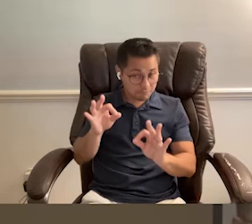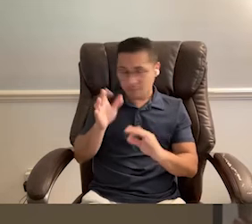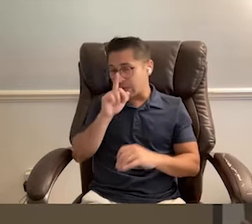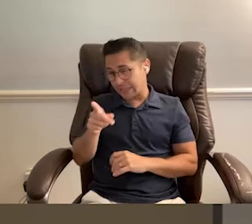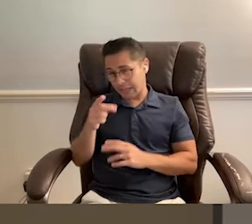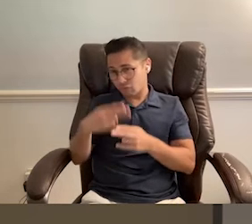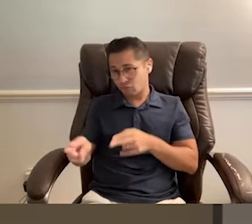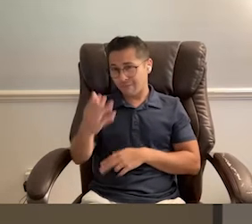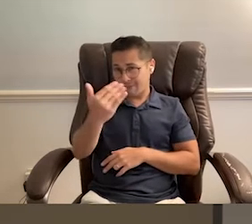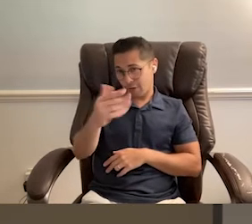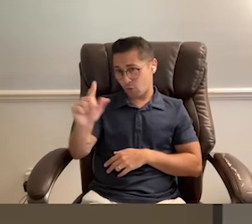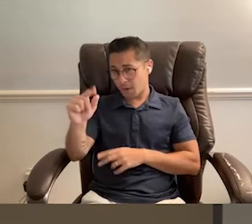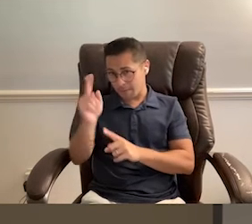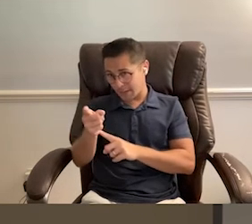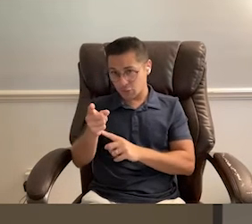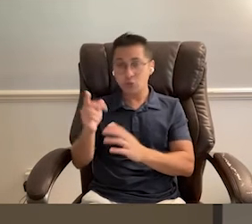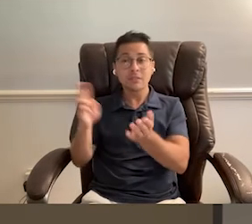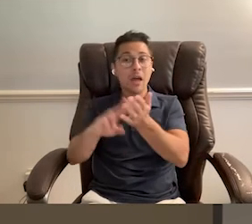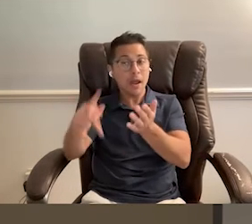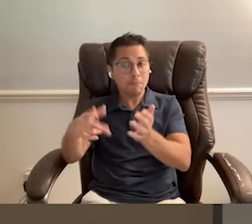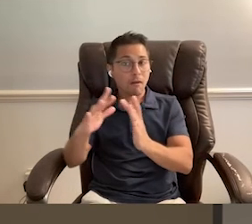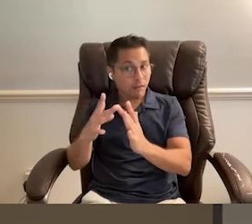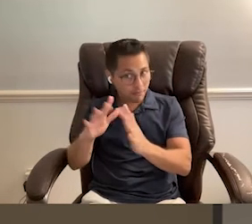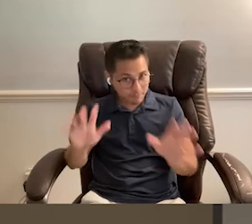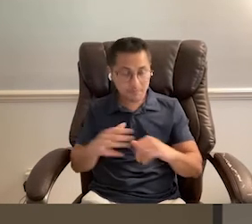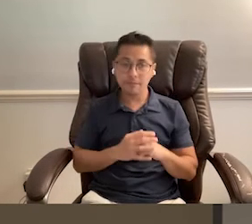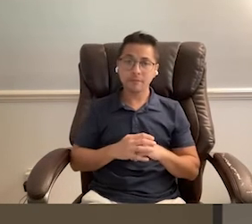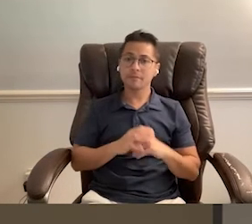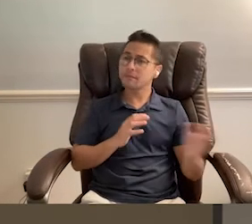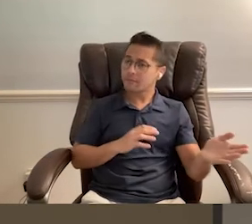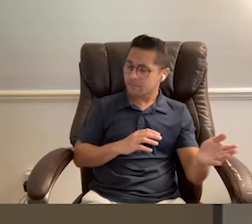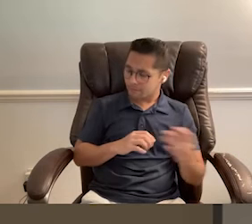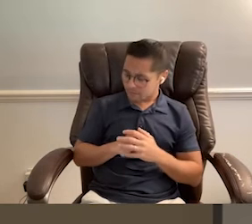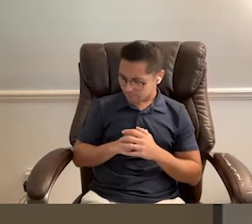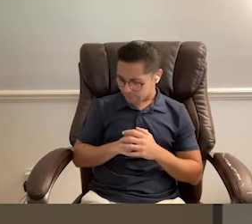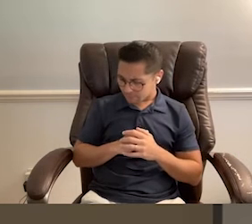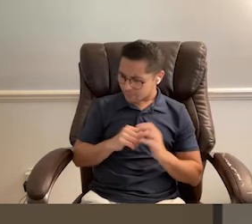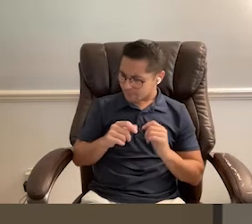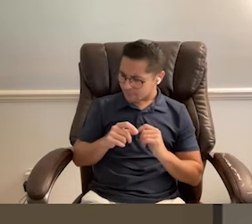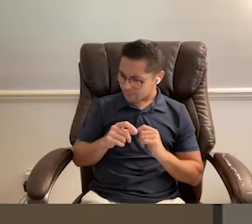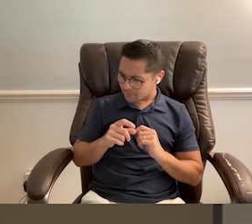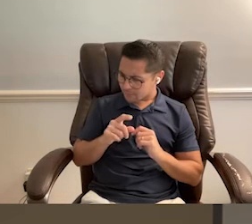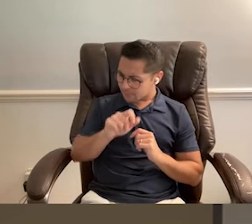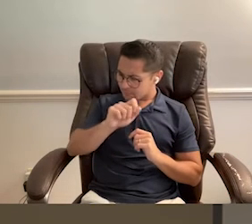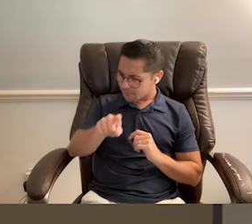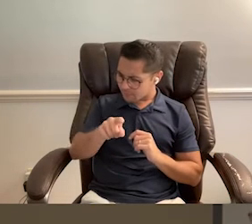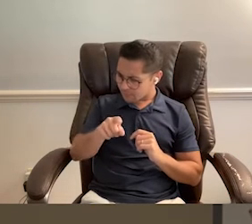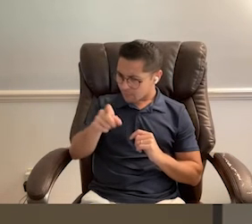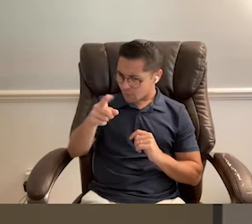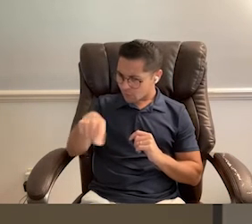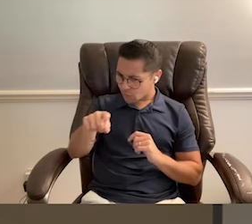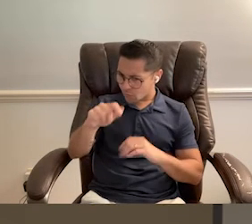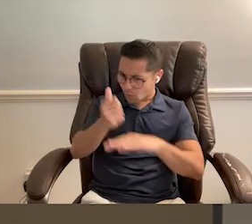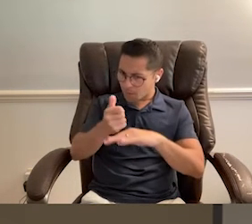to enroll online. Yes. Sorry. Bank info. So do you guys create a bank account, or do you have to have a